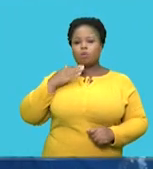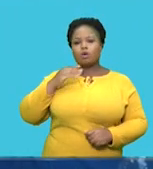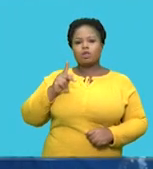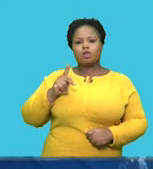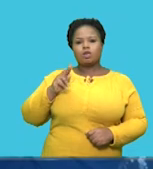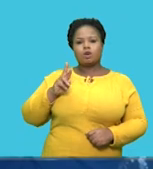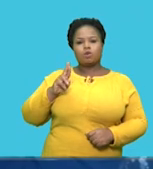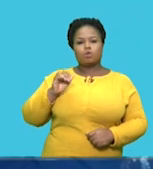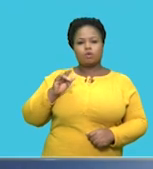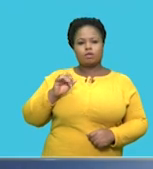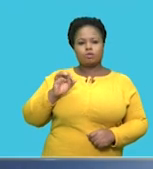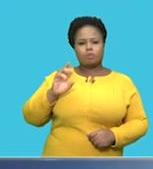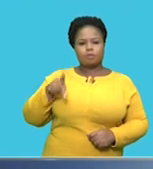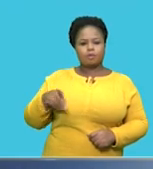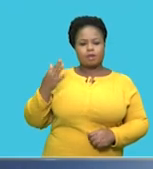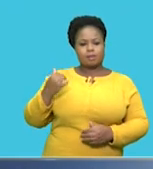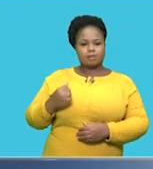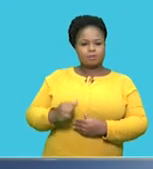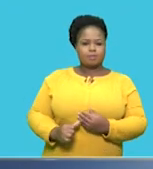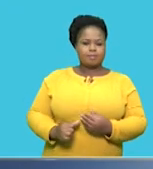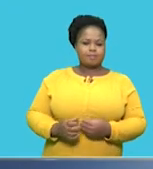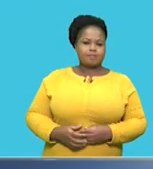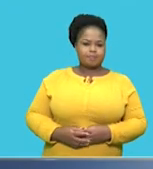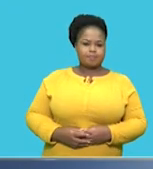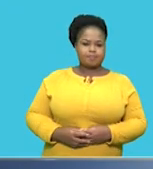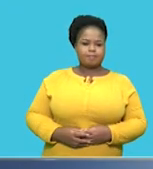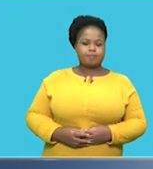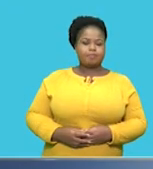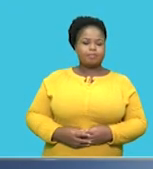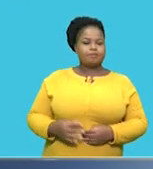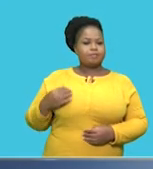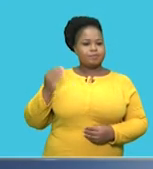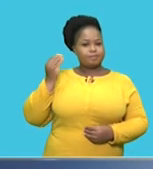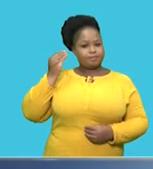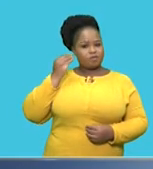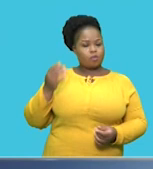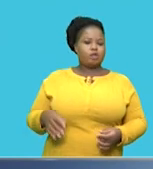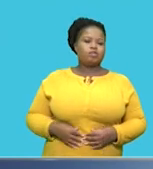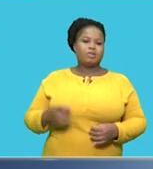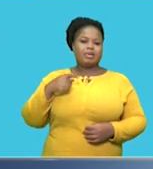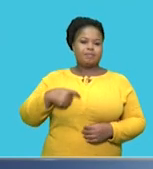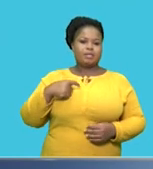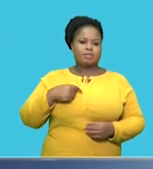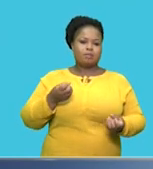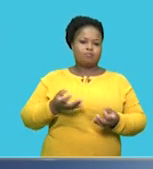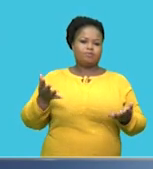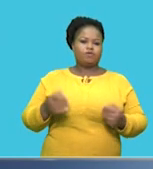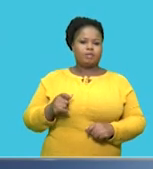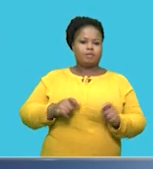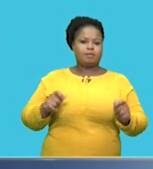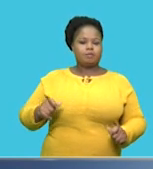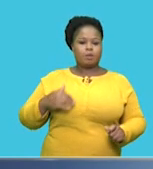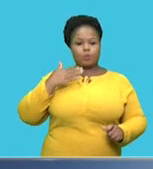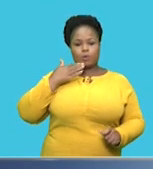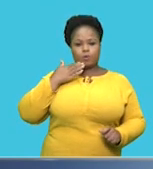ya Phupu ngwagola. The matter relates to the distribution of personal information of victims